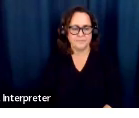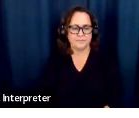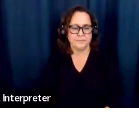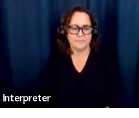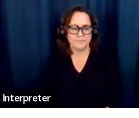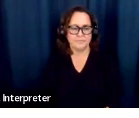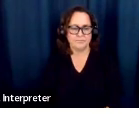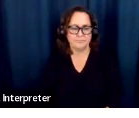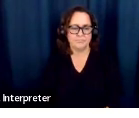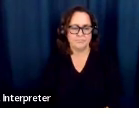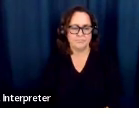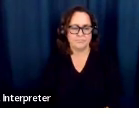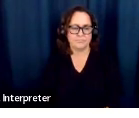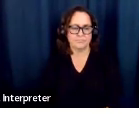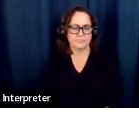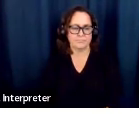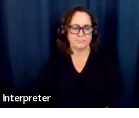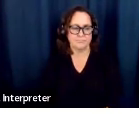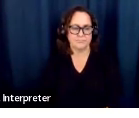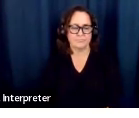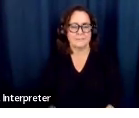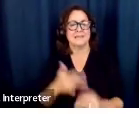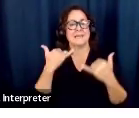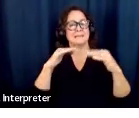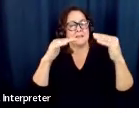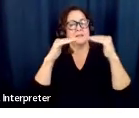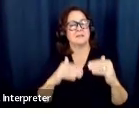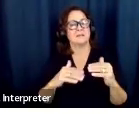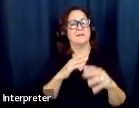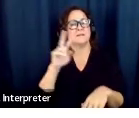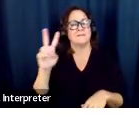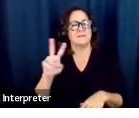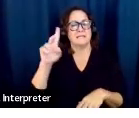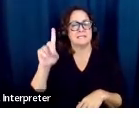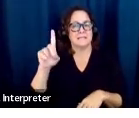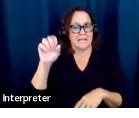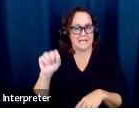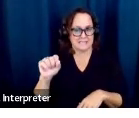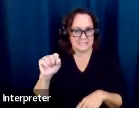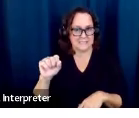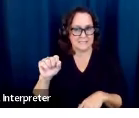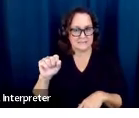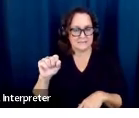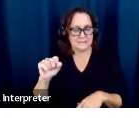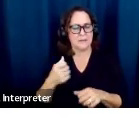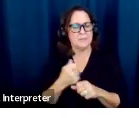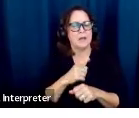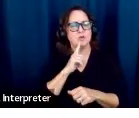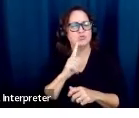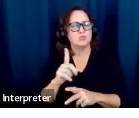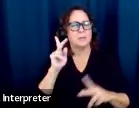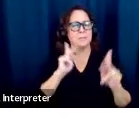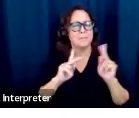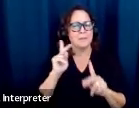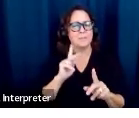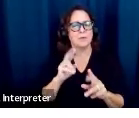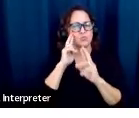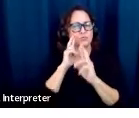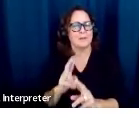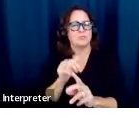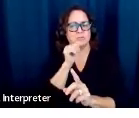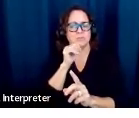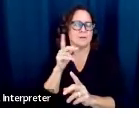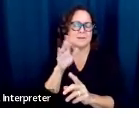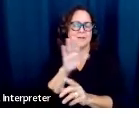Next up, still on virtual delivery of services, talking about making sure that participants' privacy is